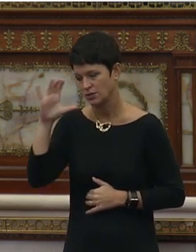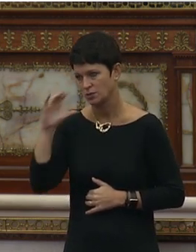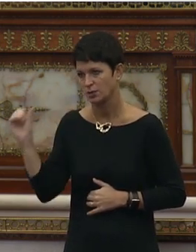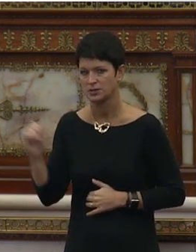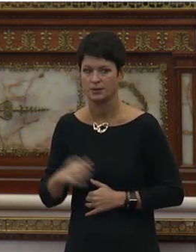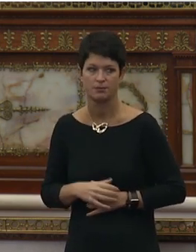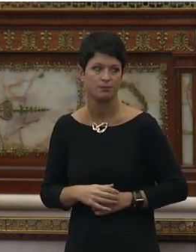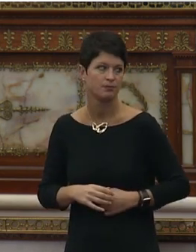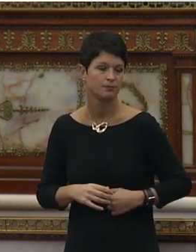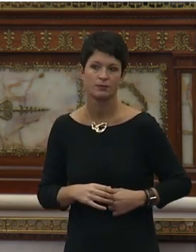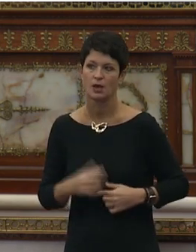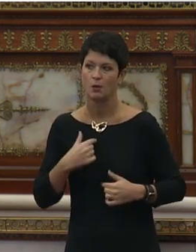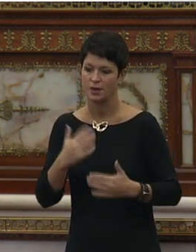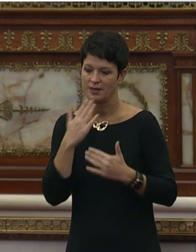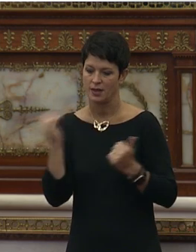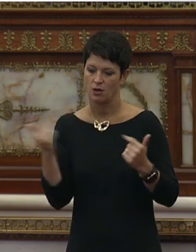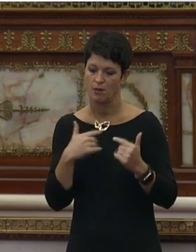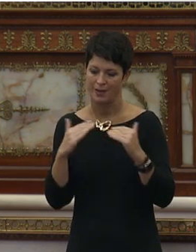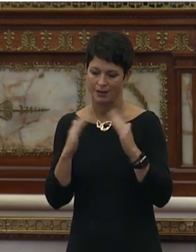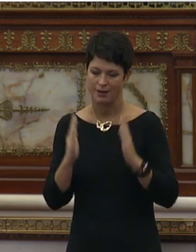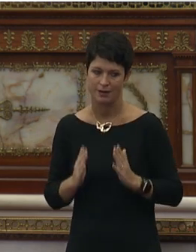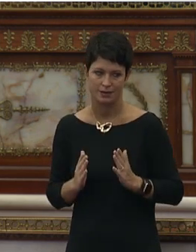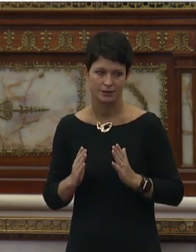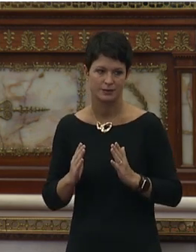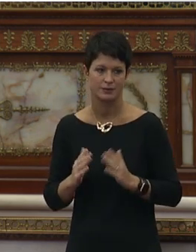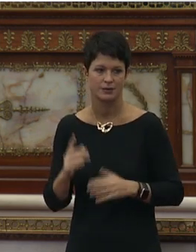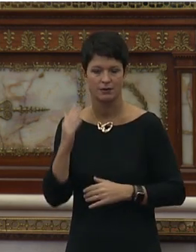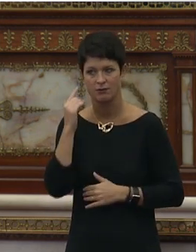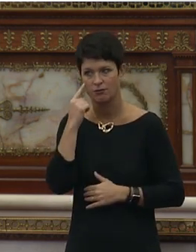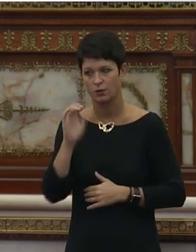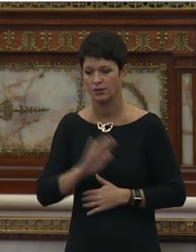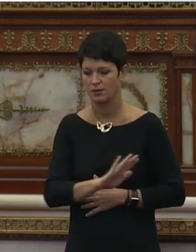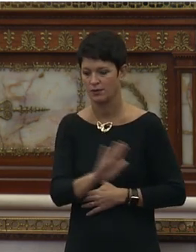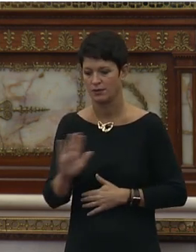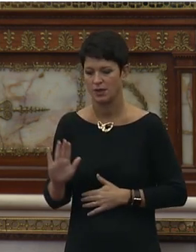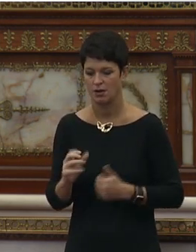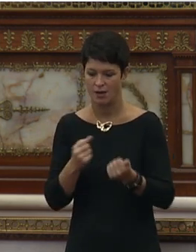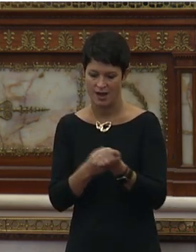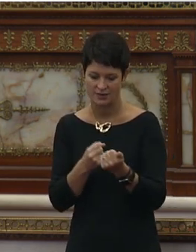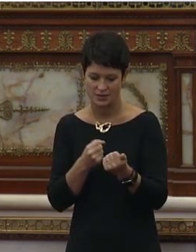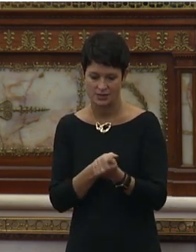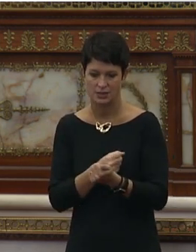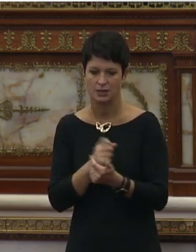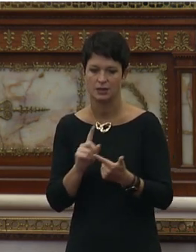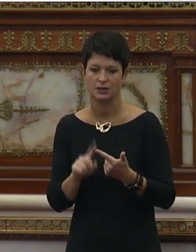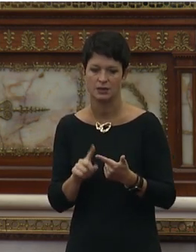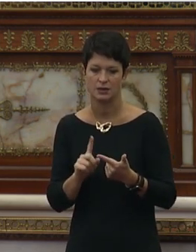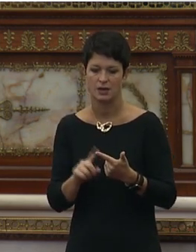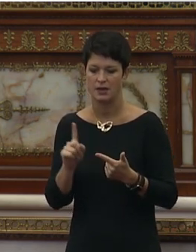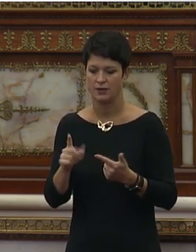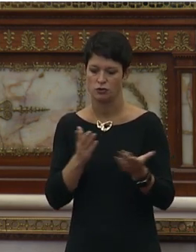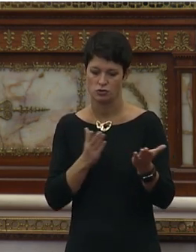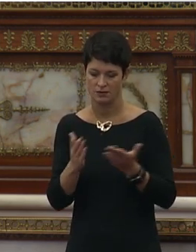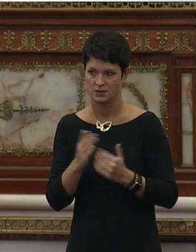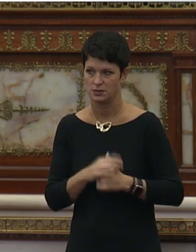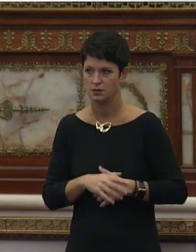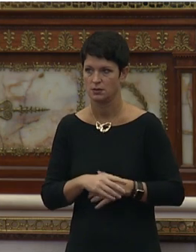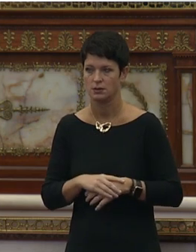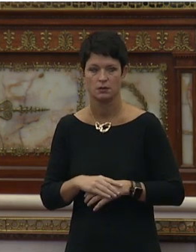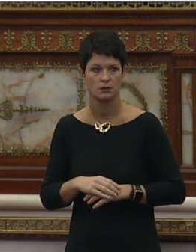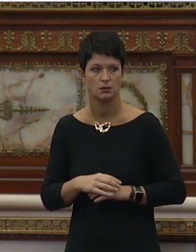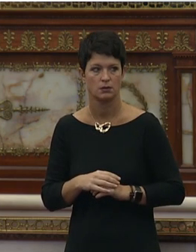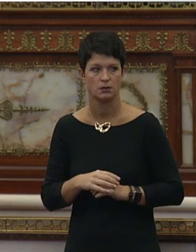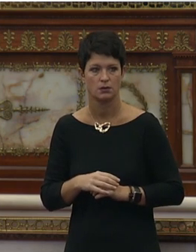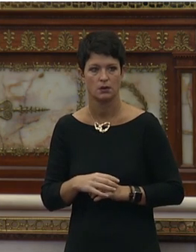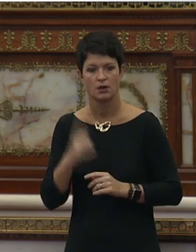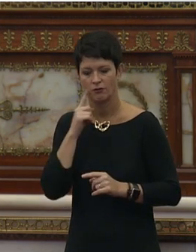President. I want to thank all of my colleagues for their advocacy and their service